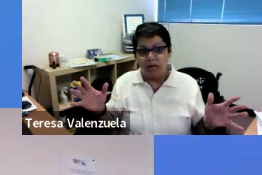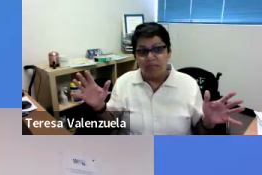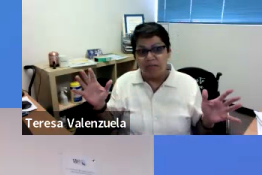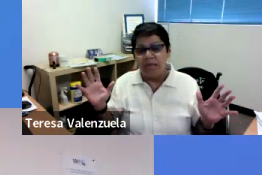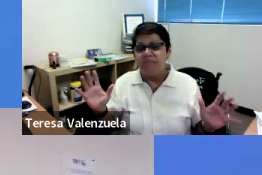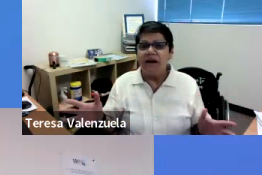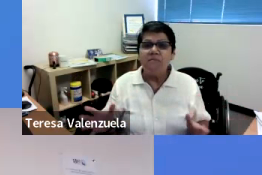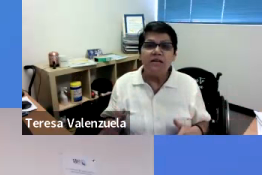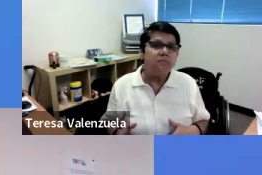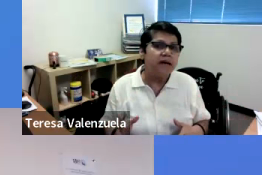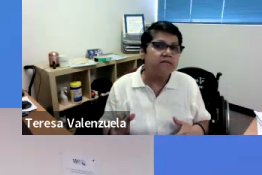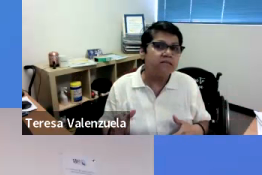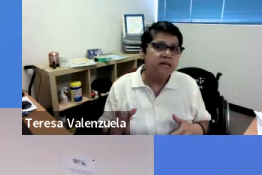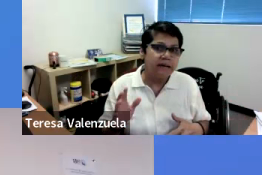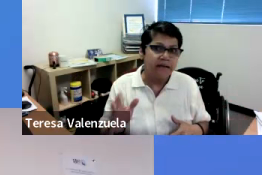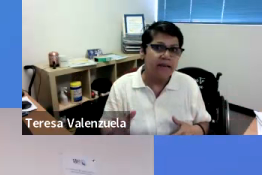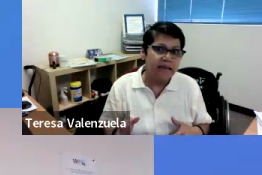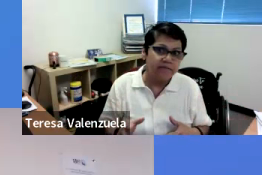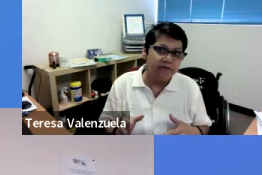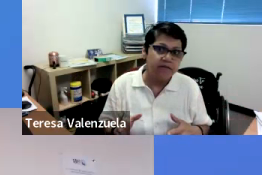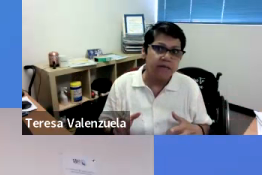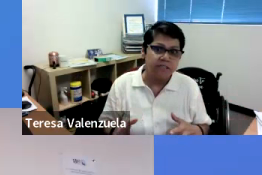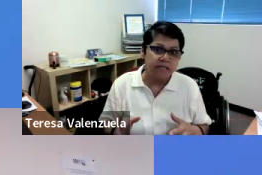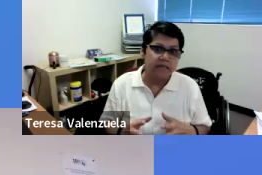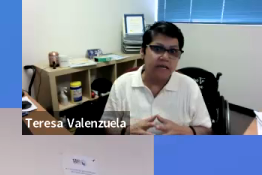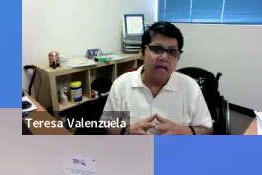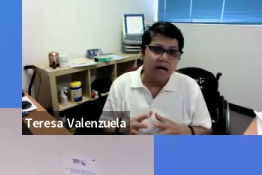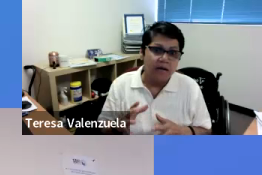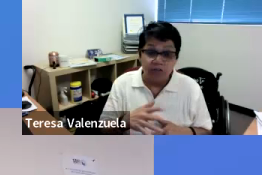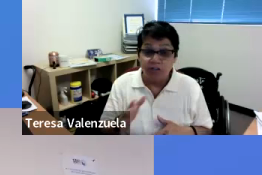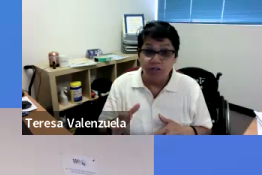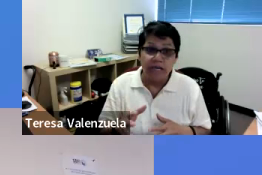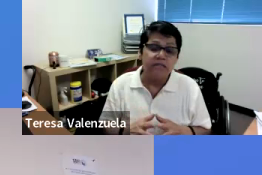to keep 5 million pounds out of the landfill up to date.